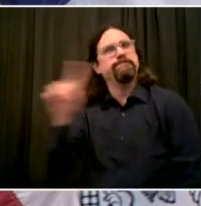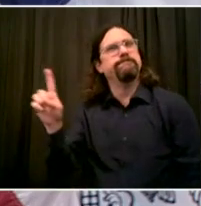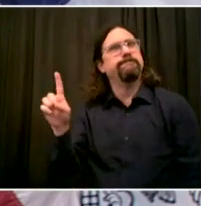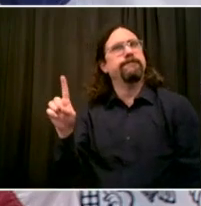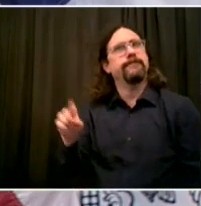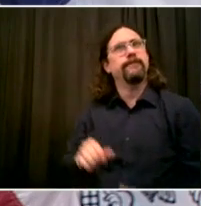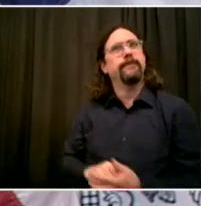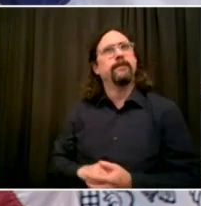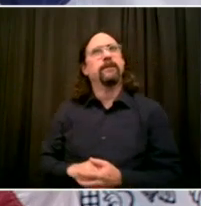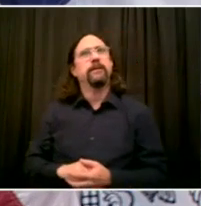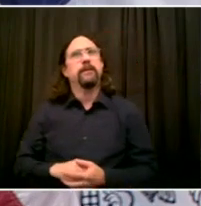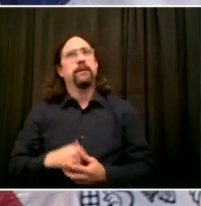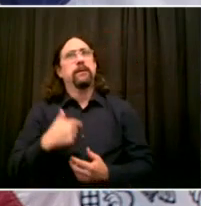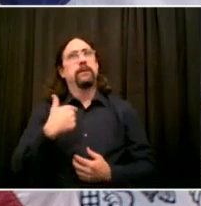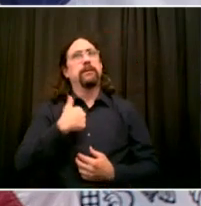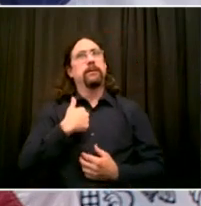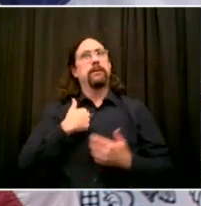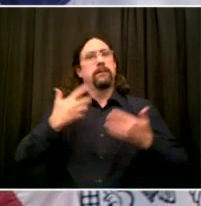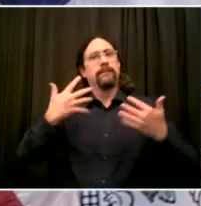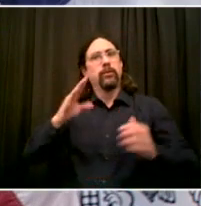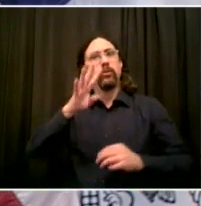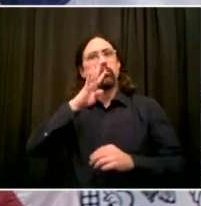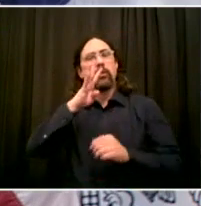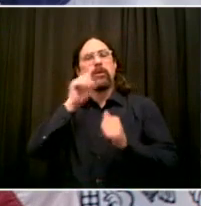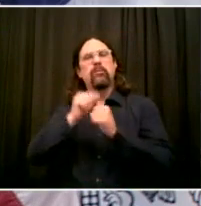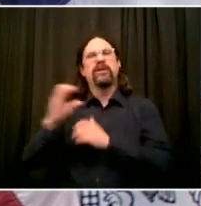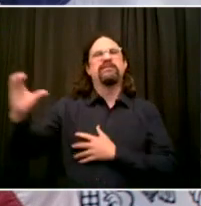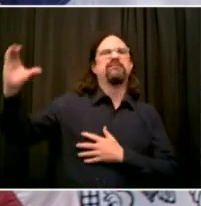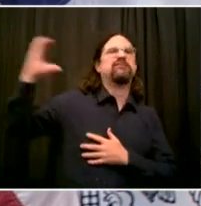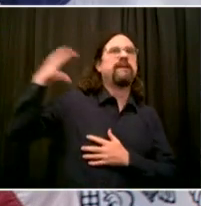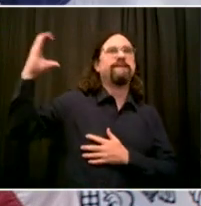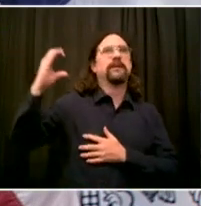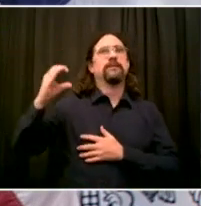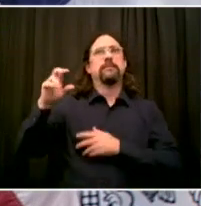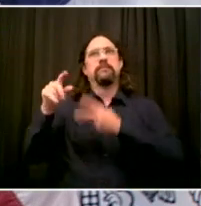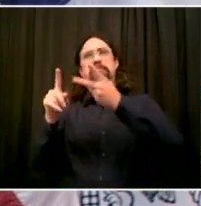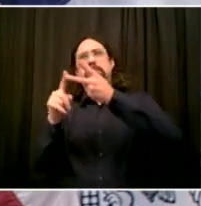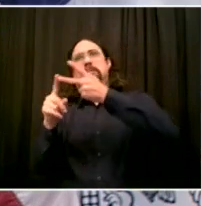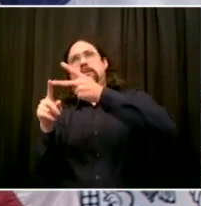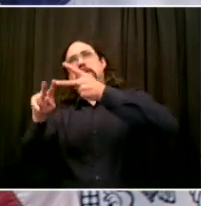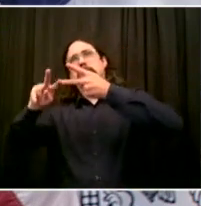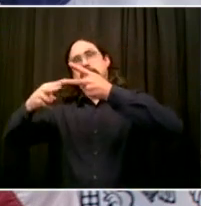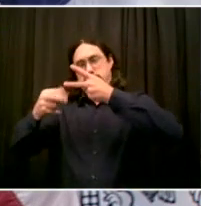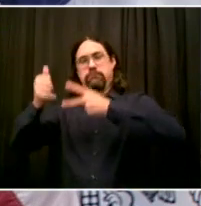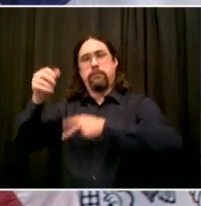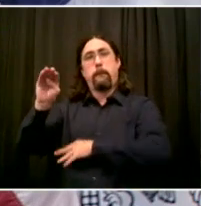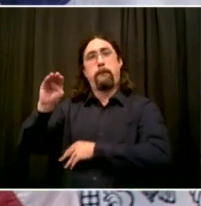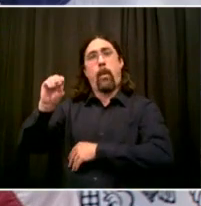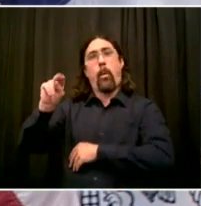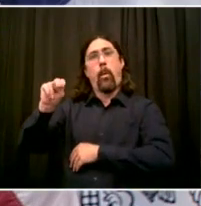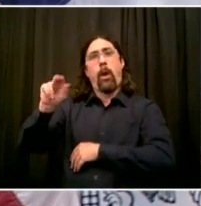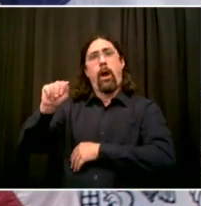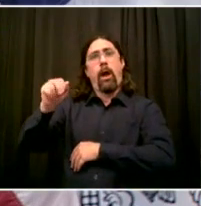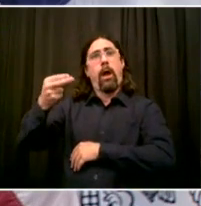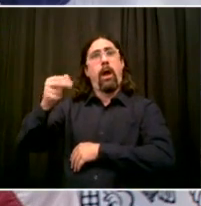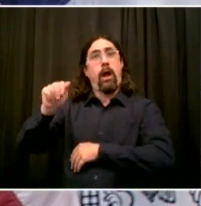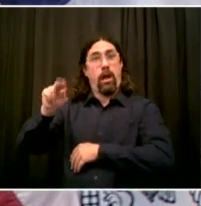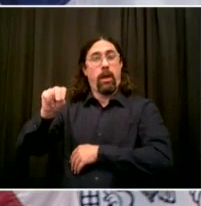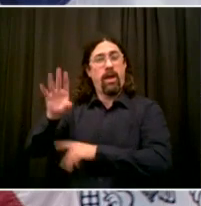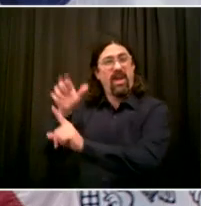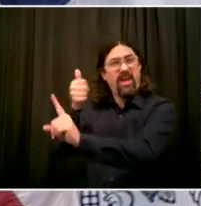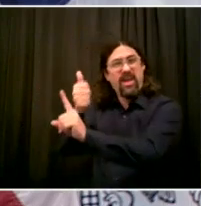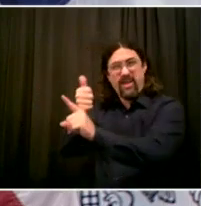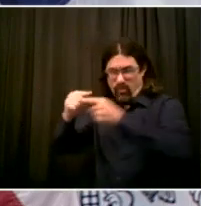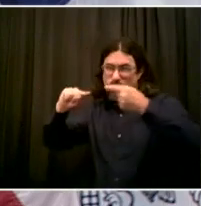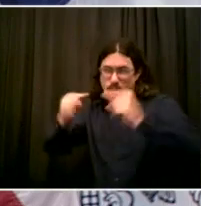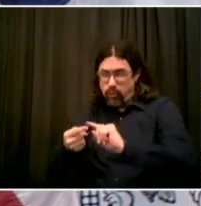No, it's just not acceptable. And here's what is the reality. Anyone who does that will suffer the consequences. So we've